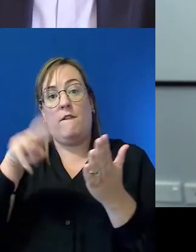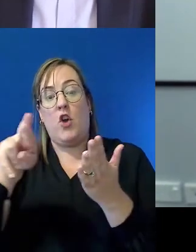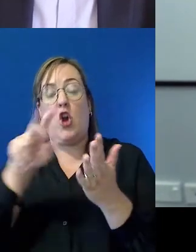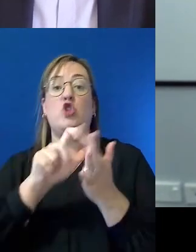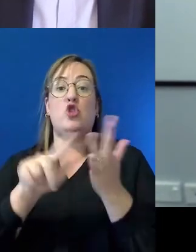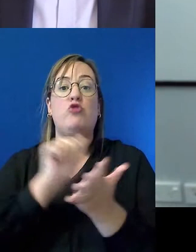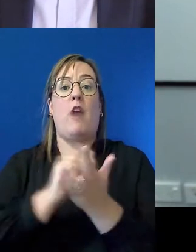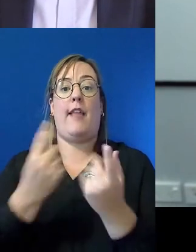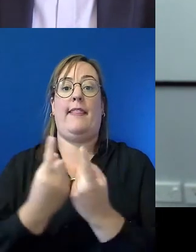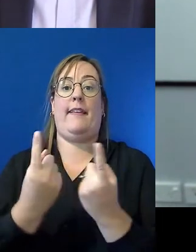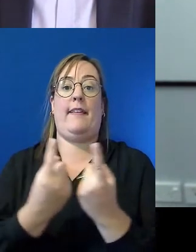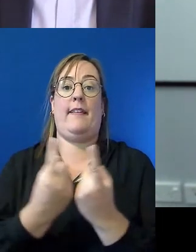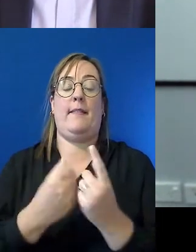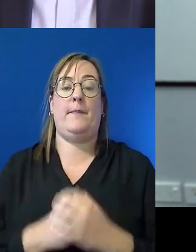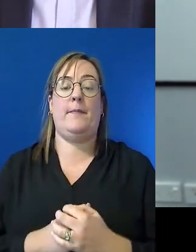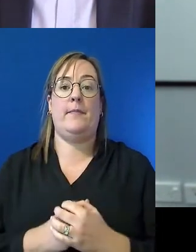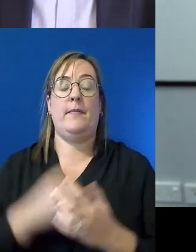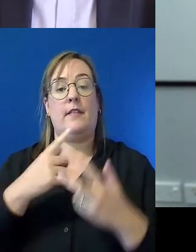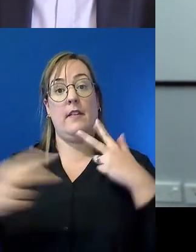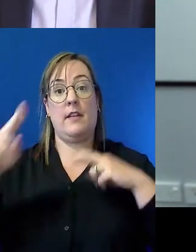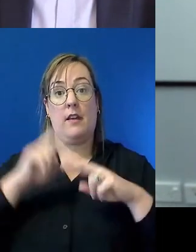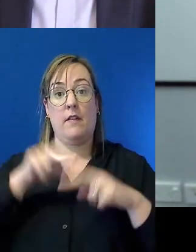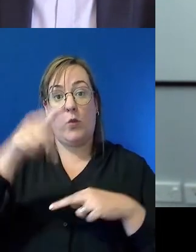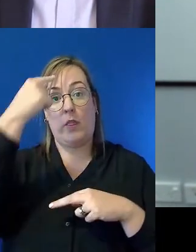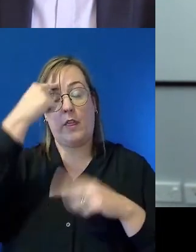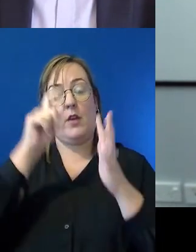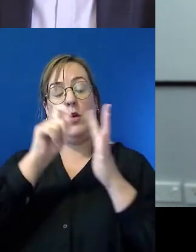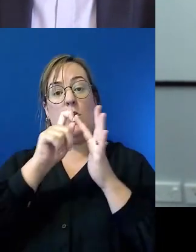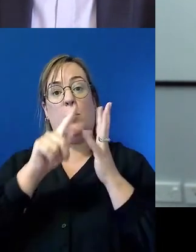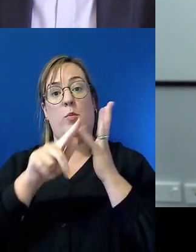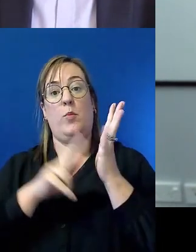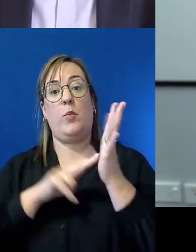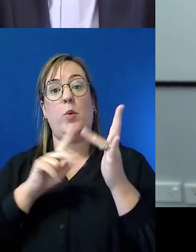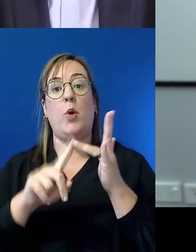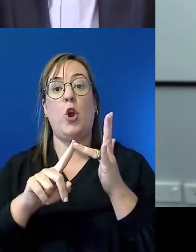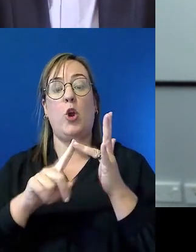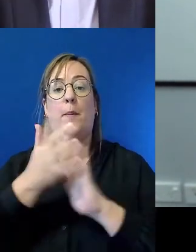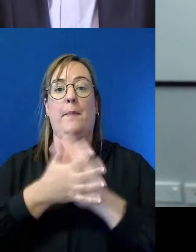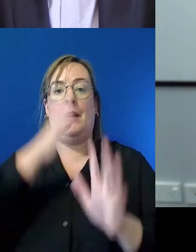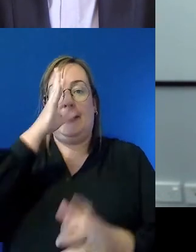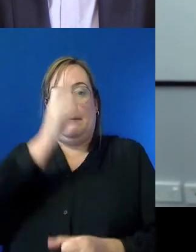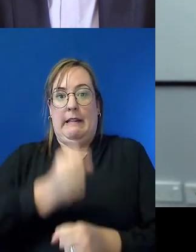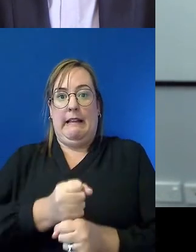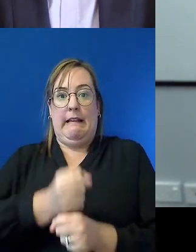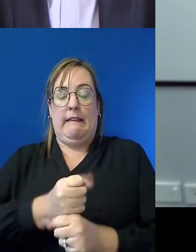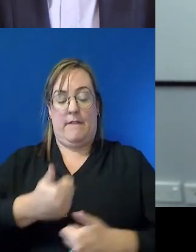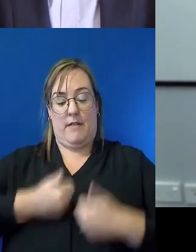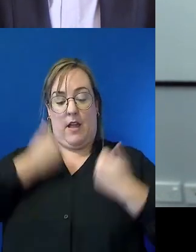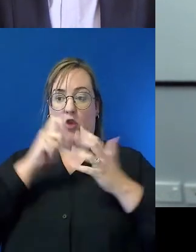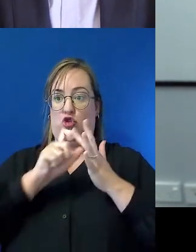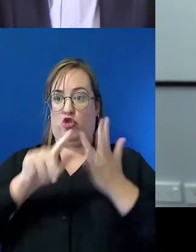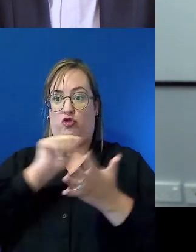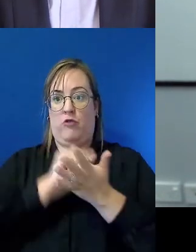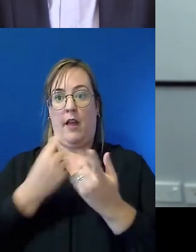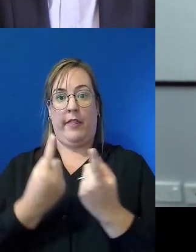Yeah. If we think about pono, believe what we're doing is doing the right thing. And how do